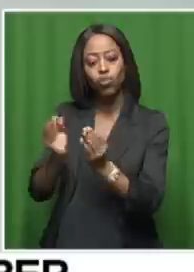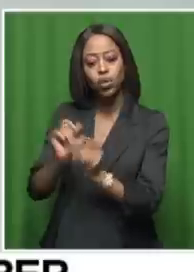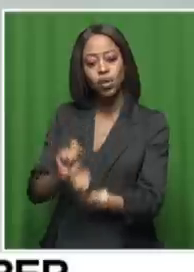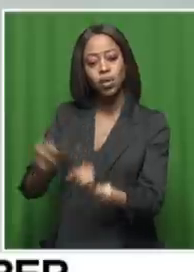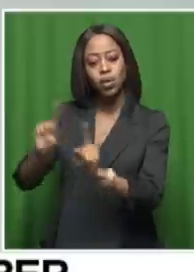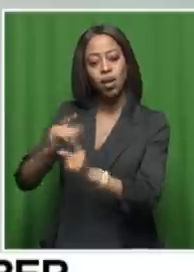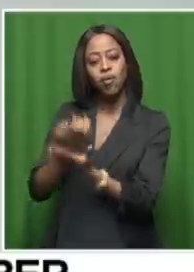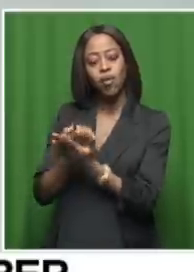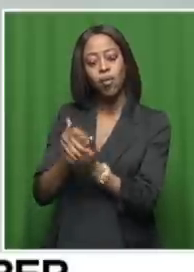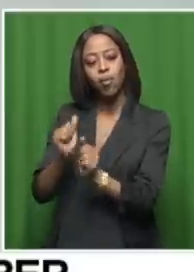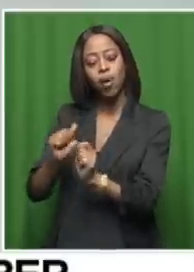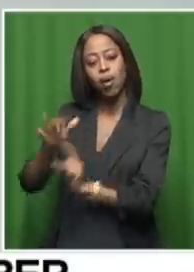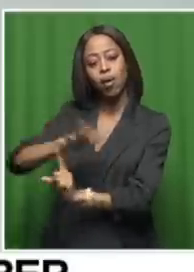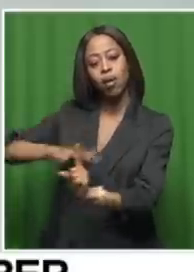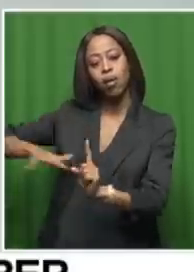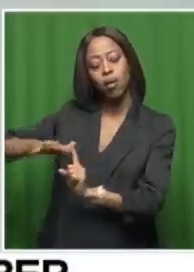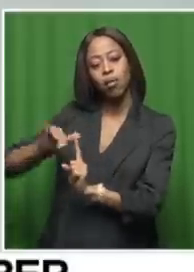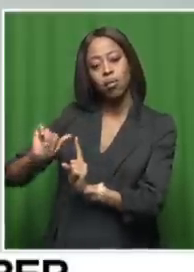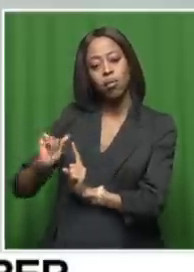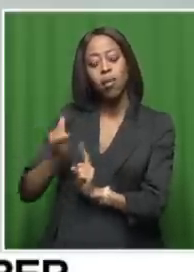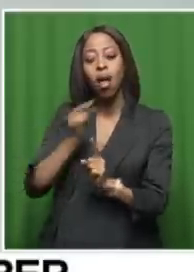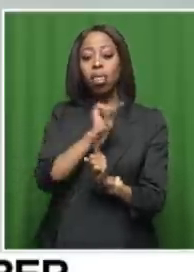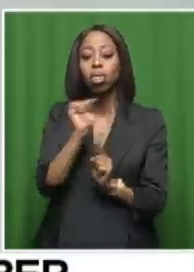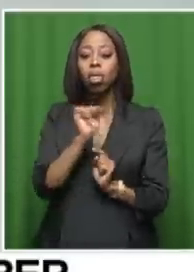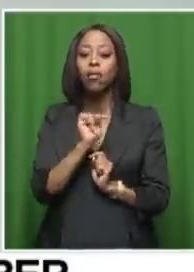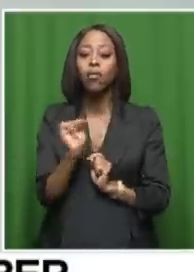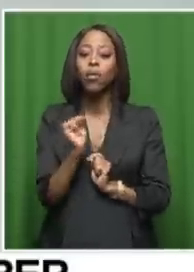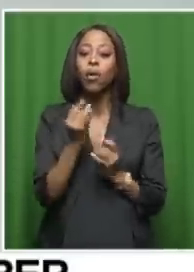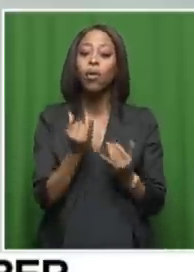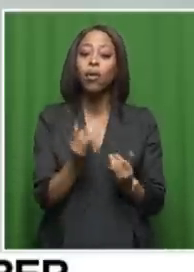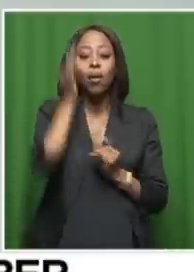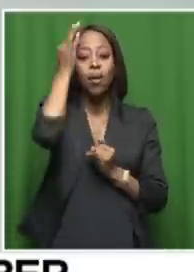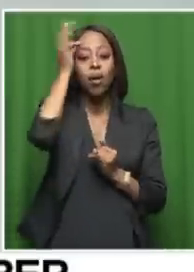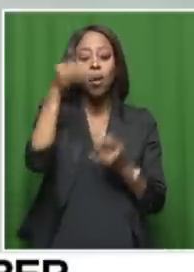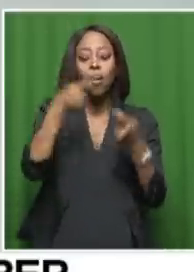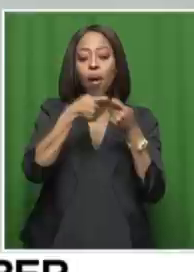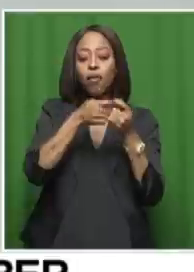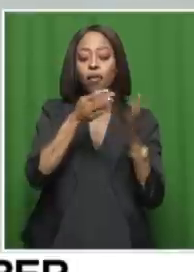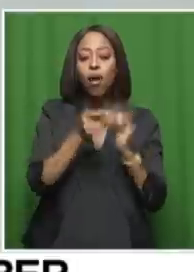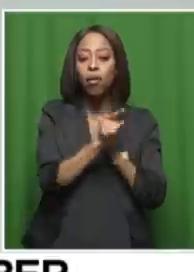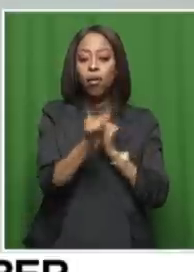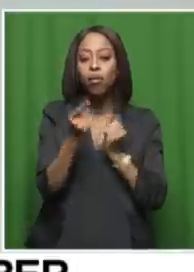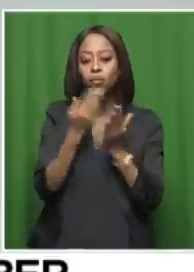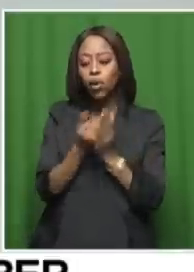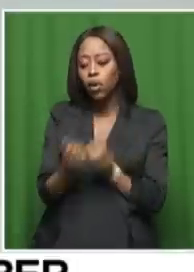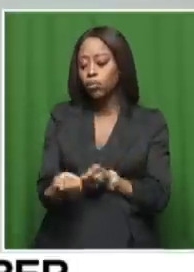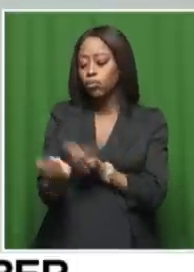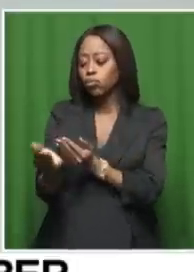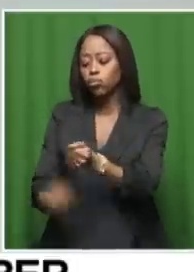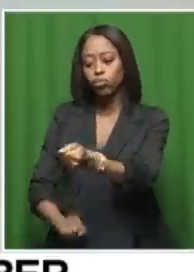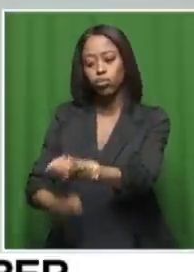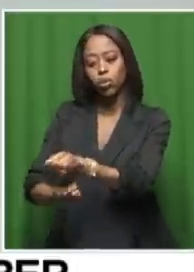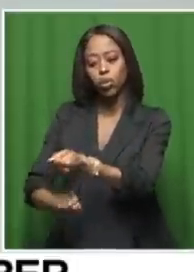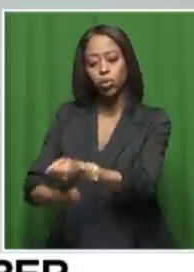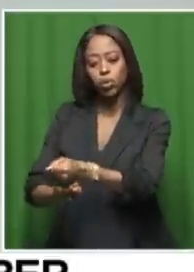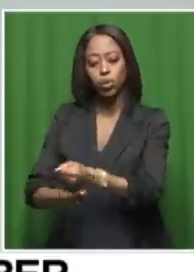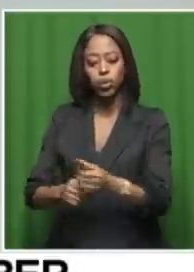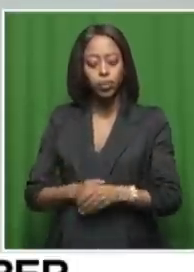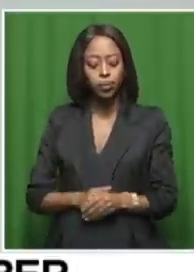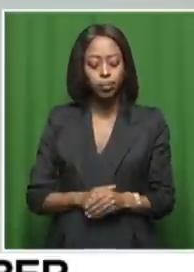in the areas that they are in, and therefore government and any other funders will be able to provide the support that we're talking